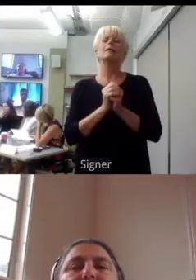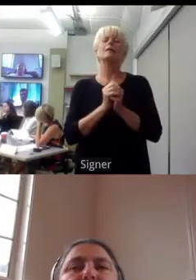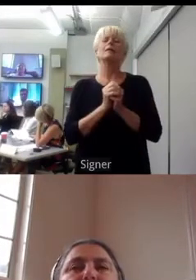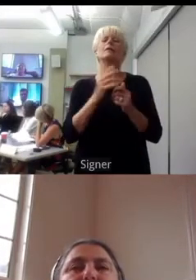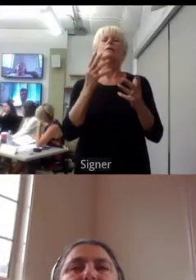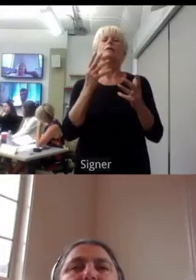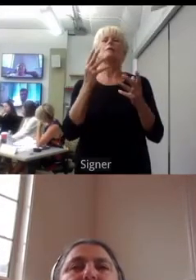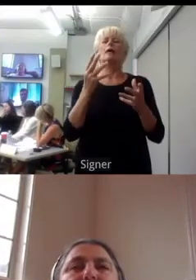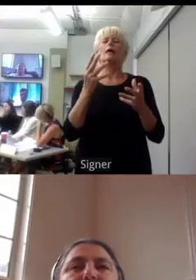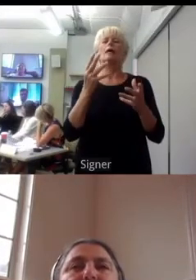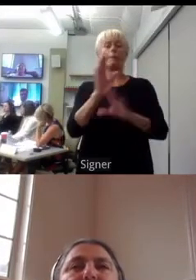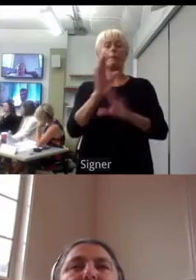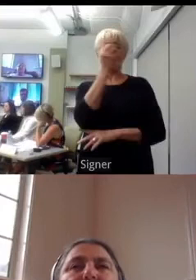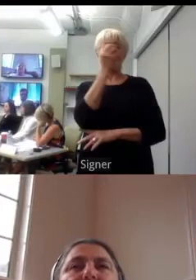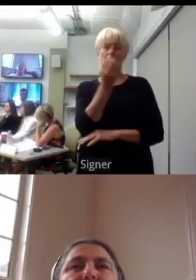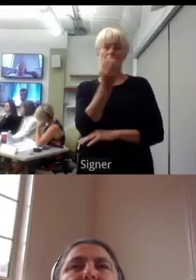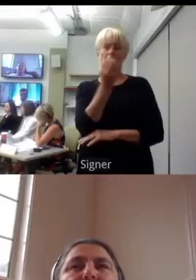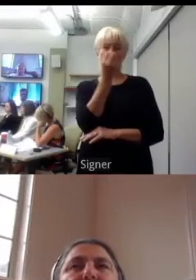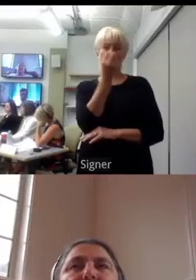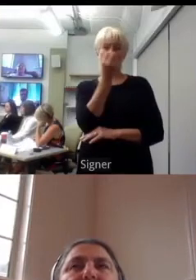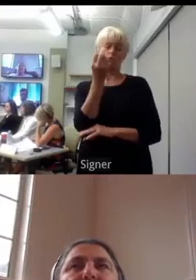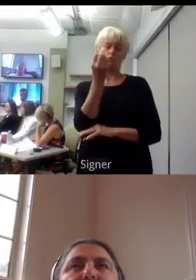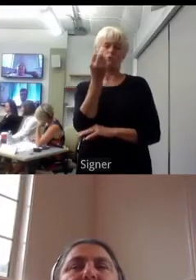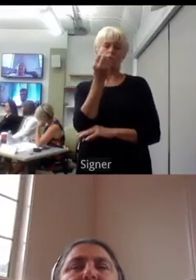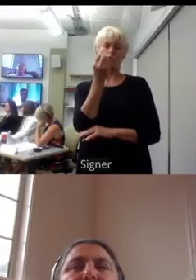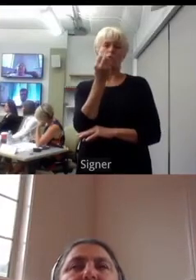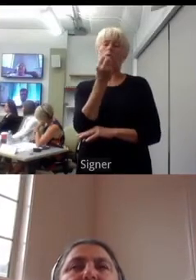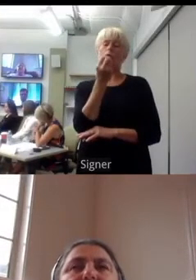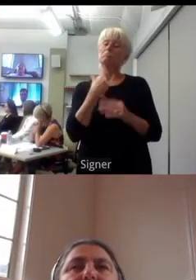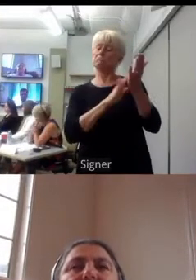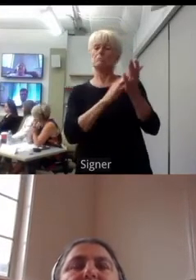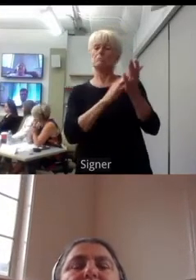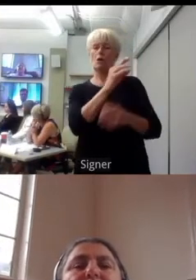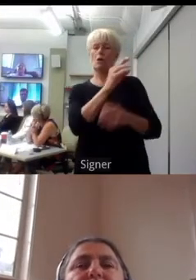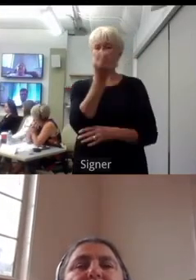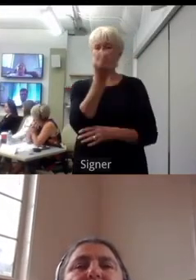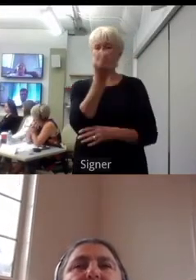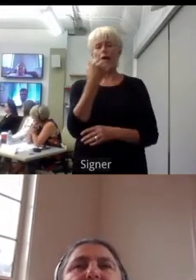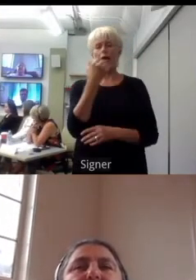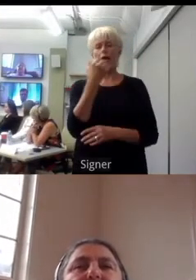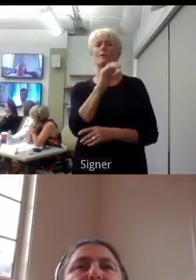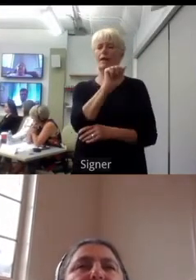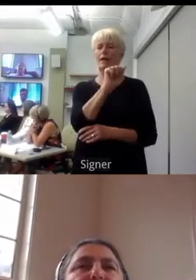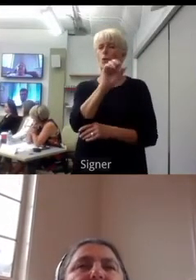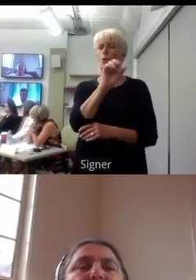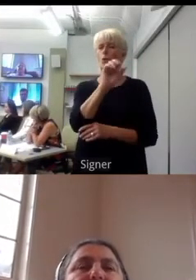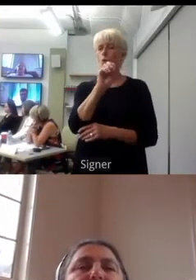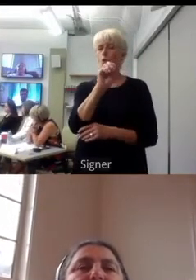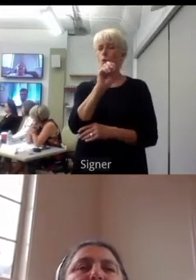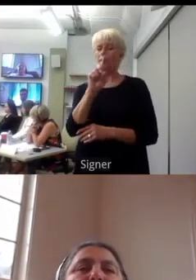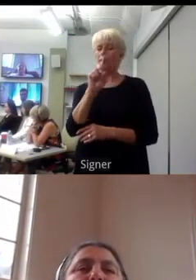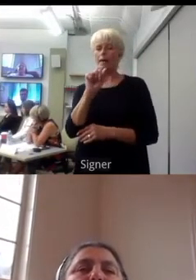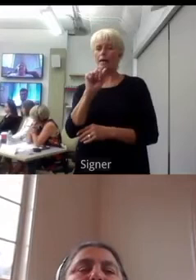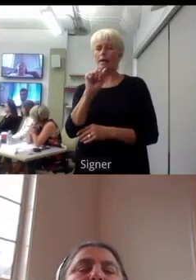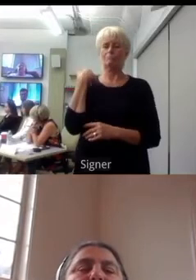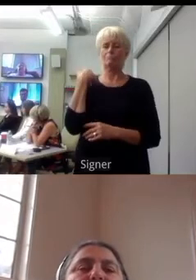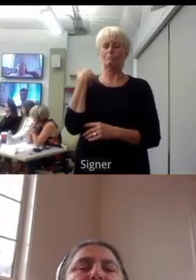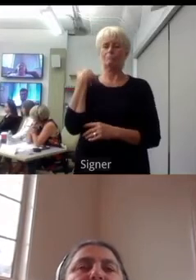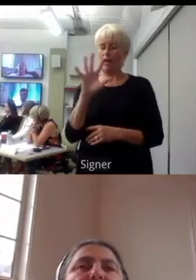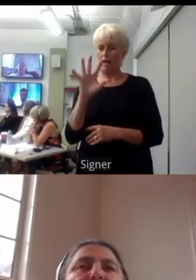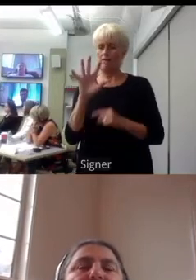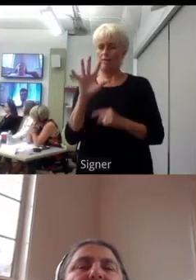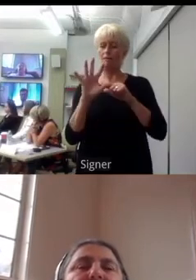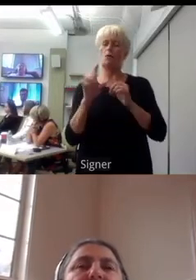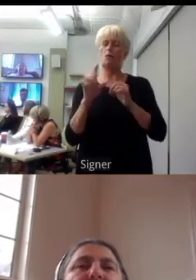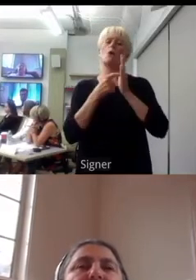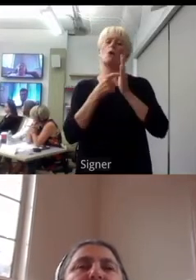its great credit, passed the AODA in the year 2005. It requires Ontario to become